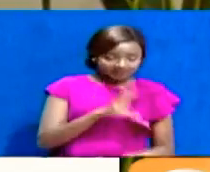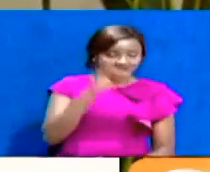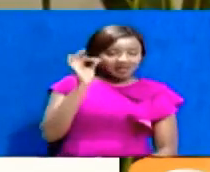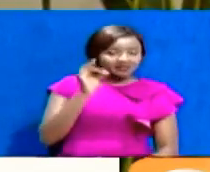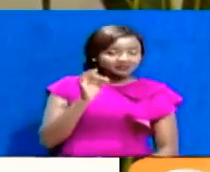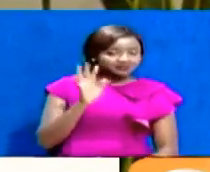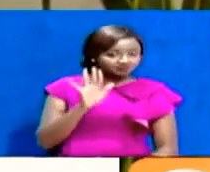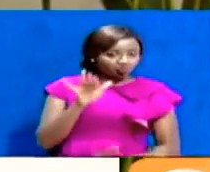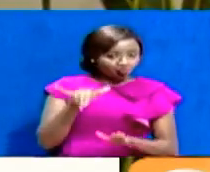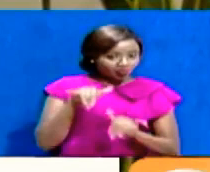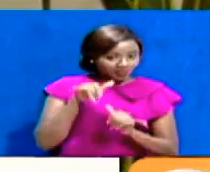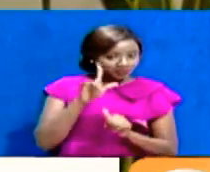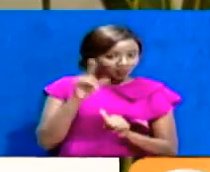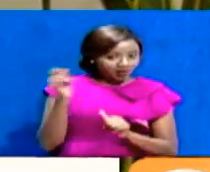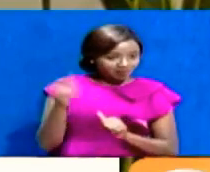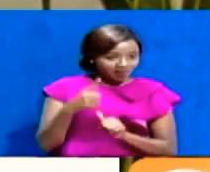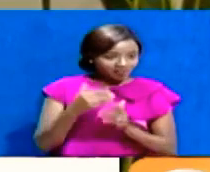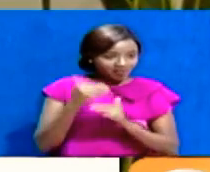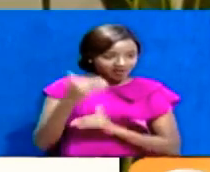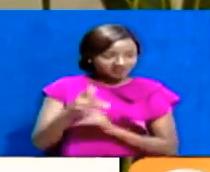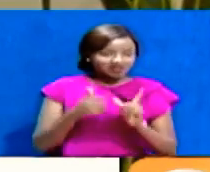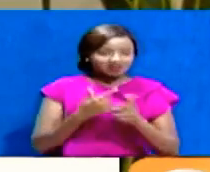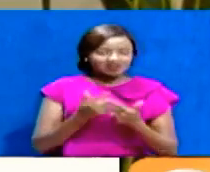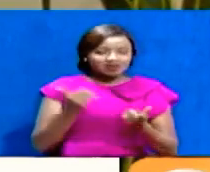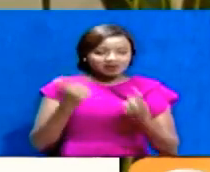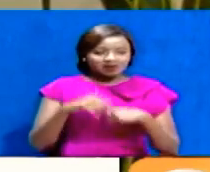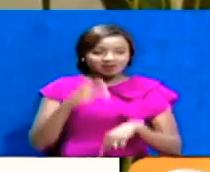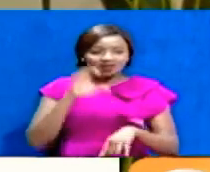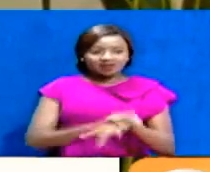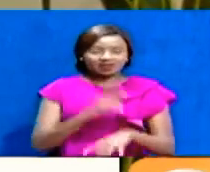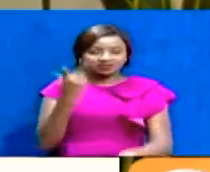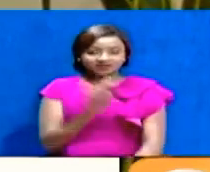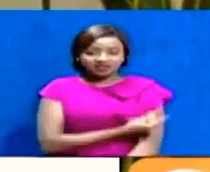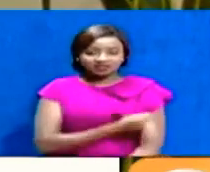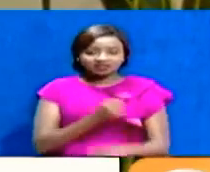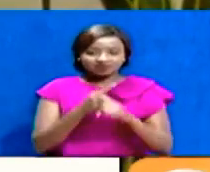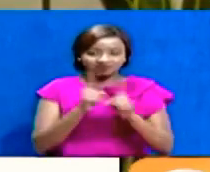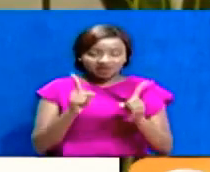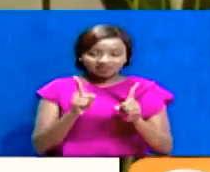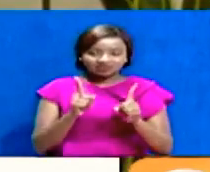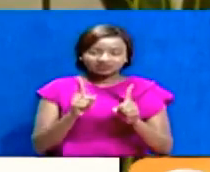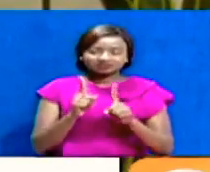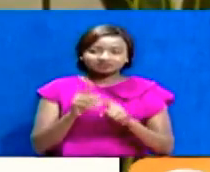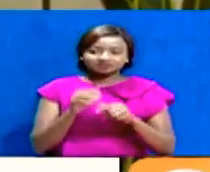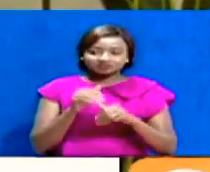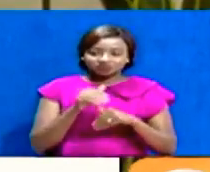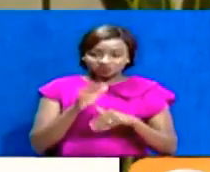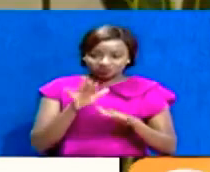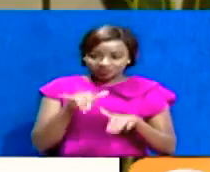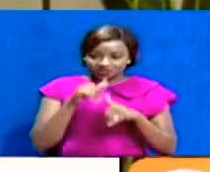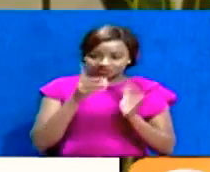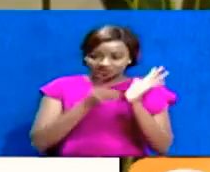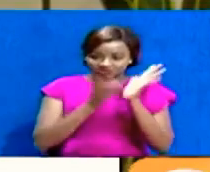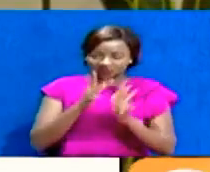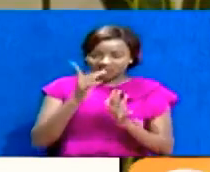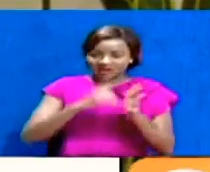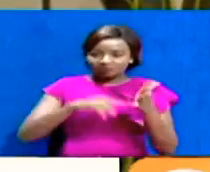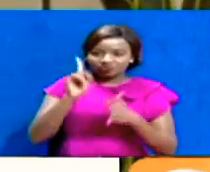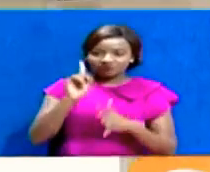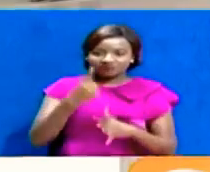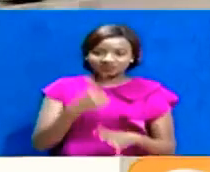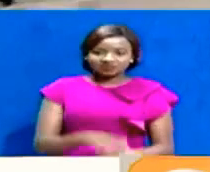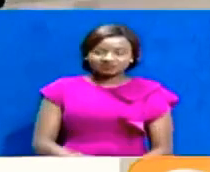a month after is prudent for you to then come in for your vaccine, but all contingent on a clinician review and approval.